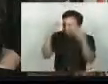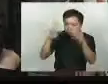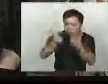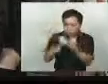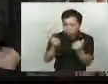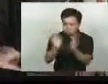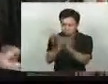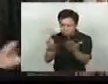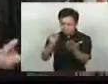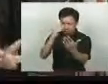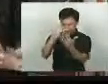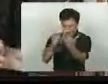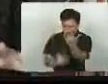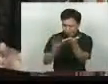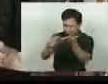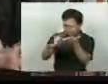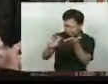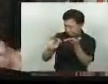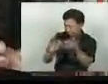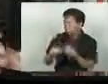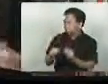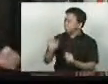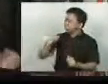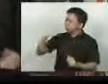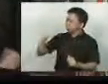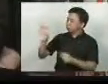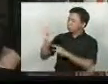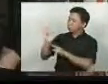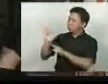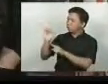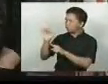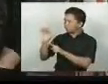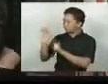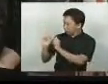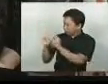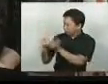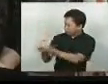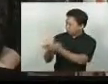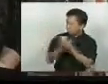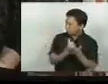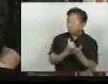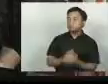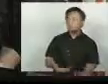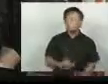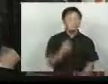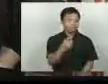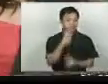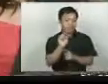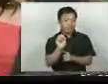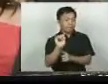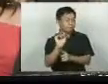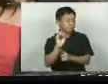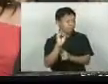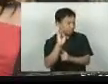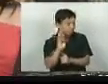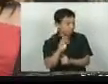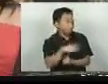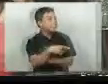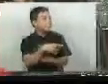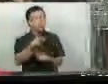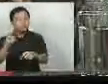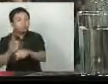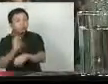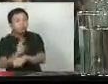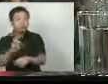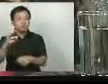the how does MYOB become an important tool? Okay, MYOB uses this window